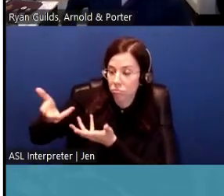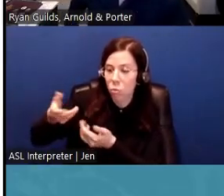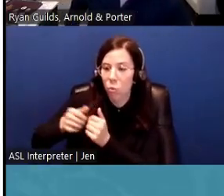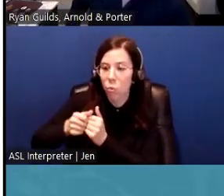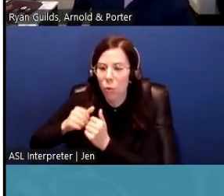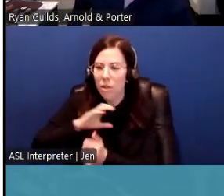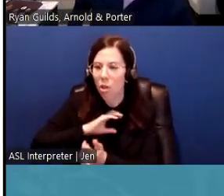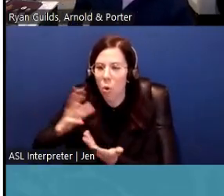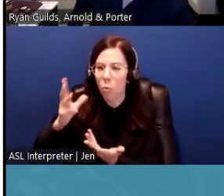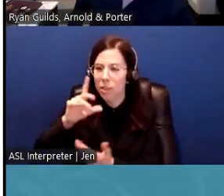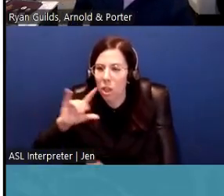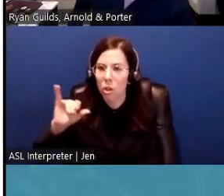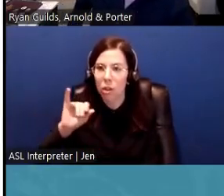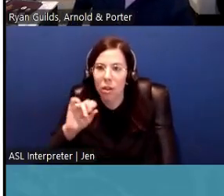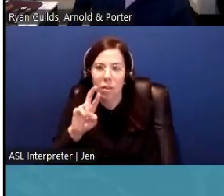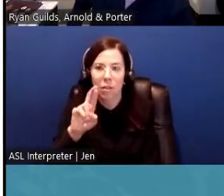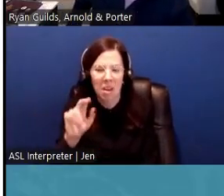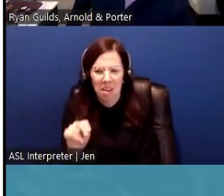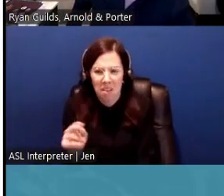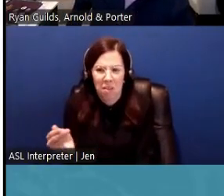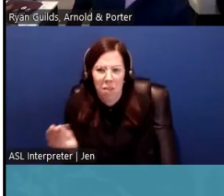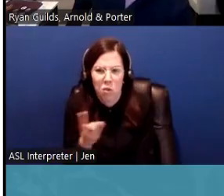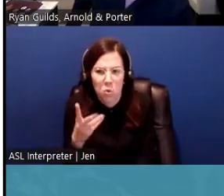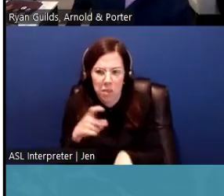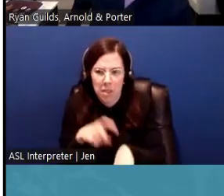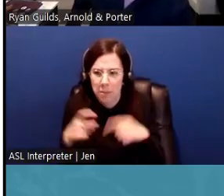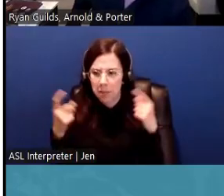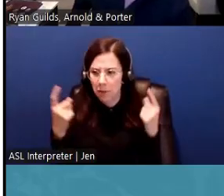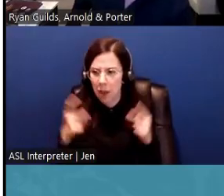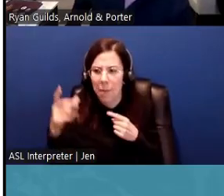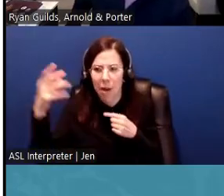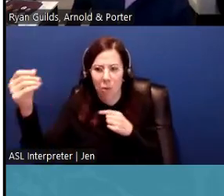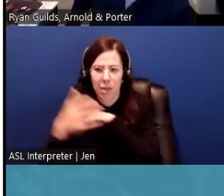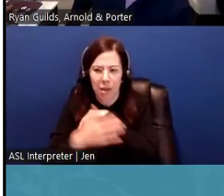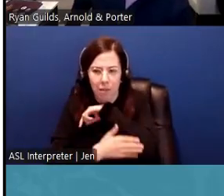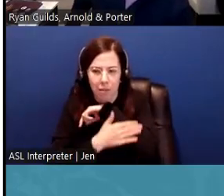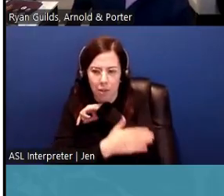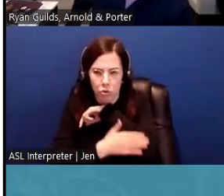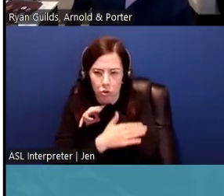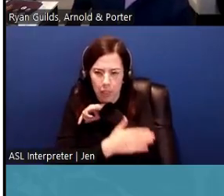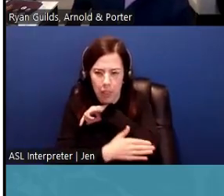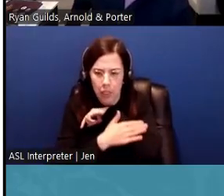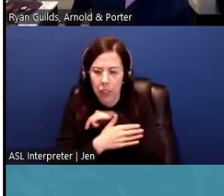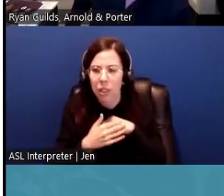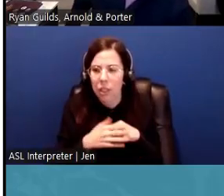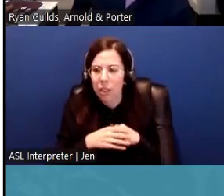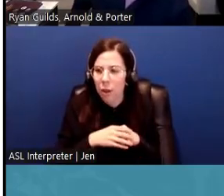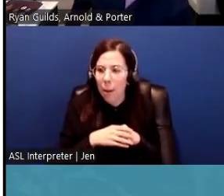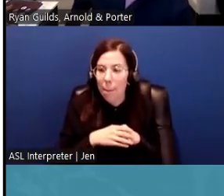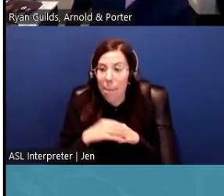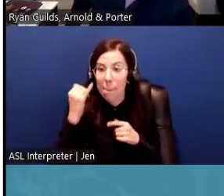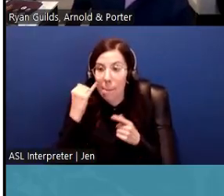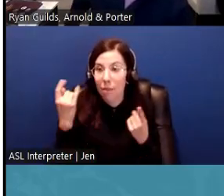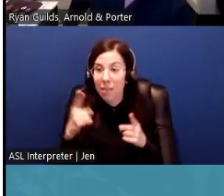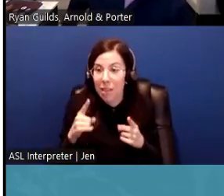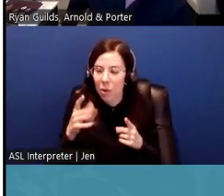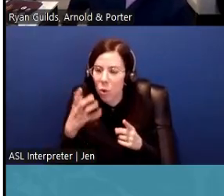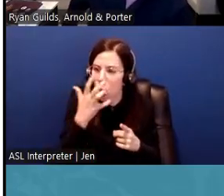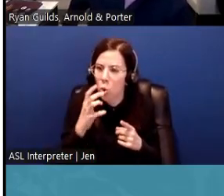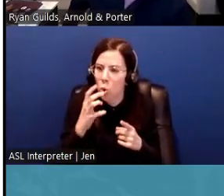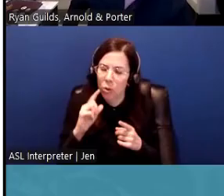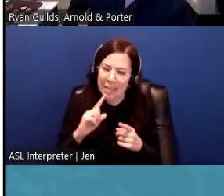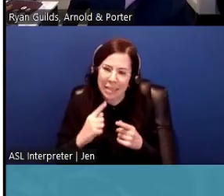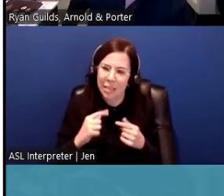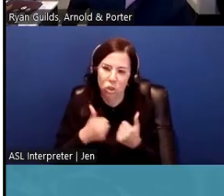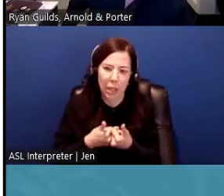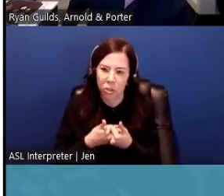Yeah, I've only had a handful of cases that occur outside of the United States, and when I have, it has been extremely challenging. I have not